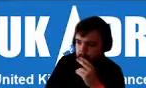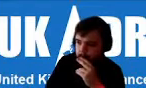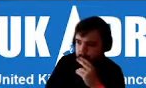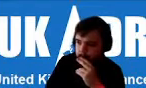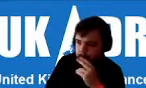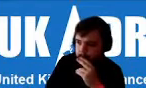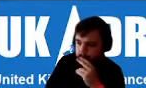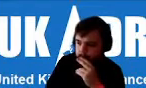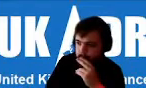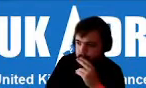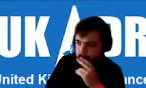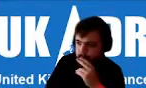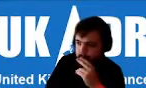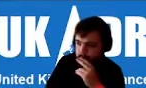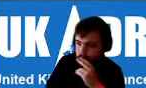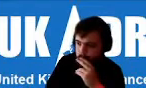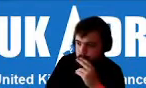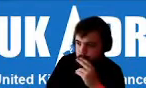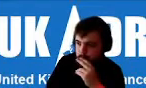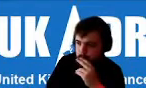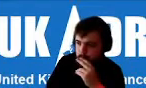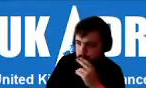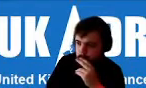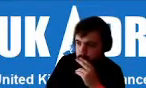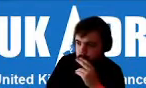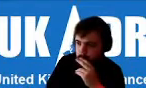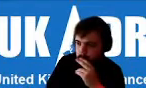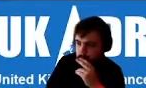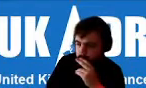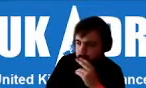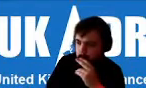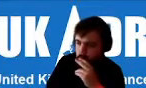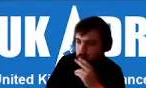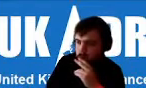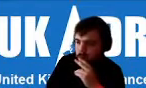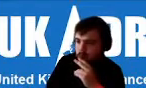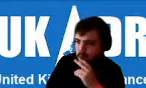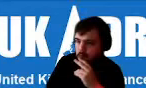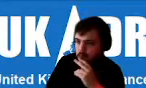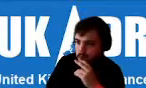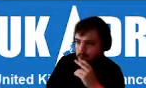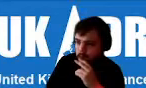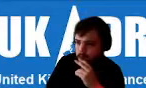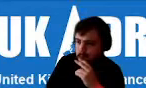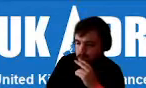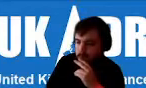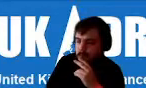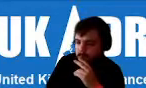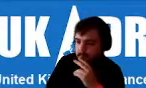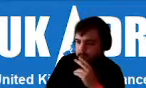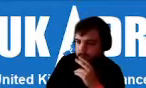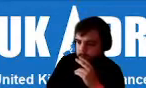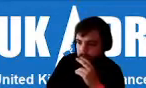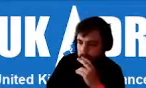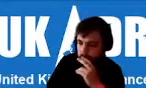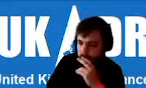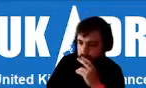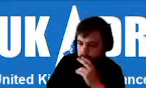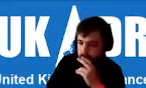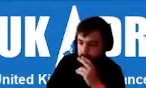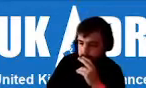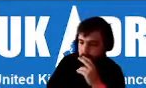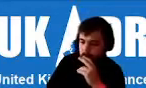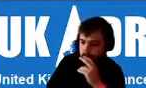out electricity transformers, not the kind of things on a pole, but the ones the size of a large room that take a year